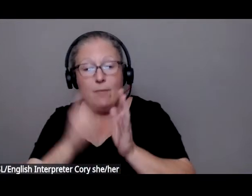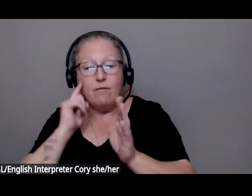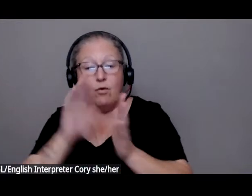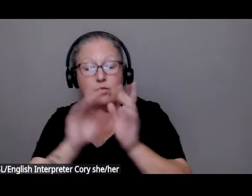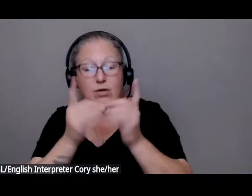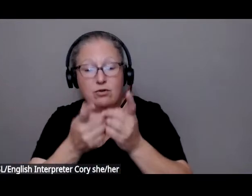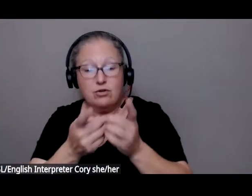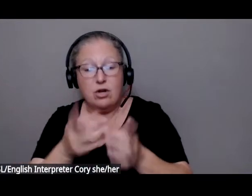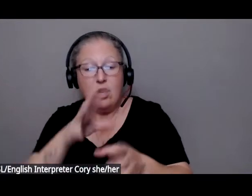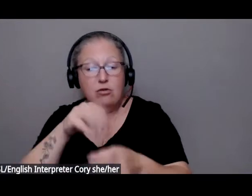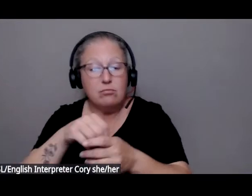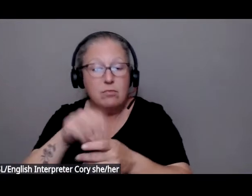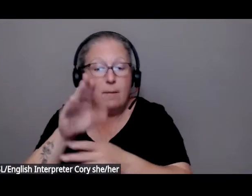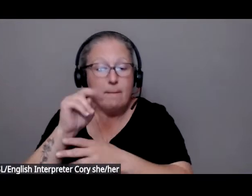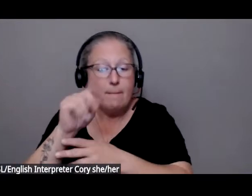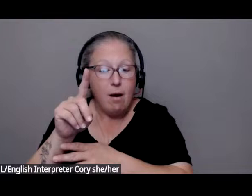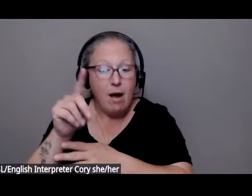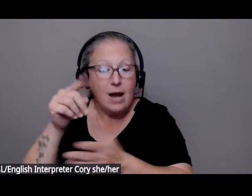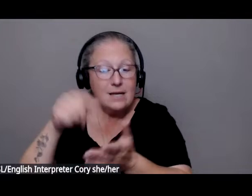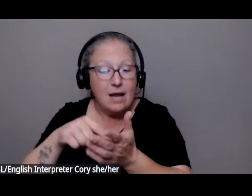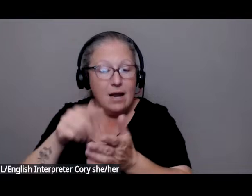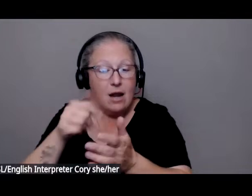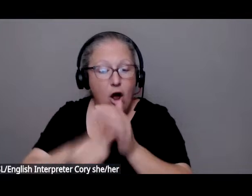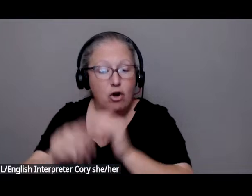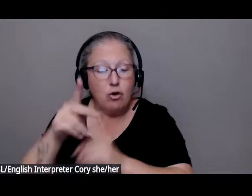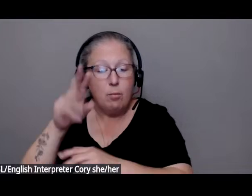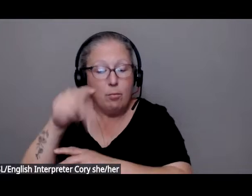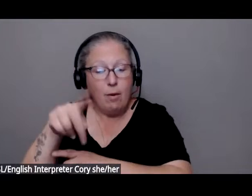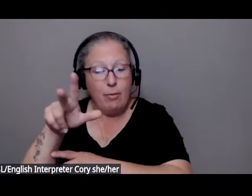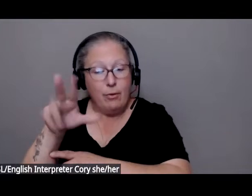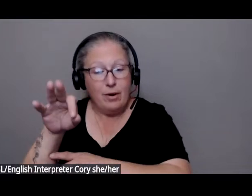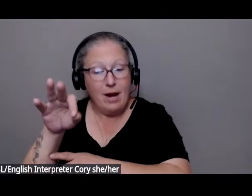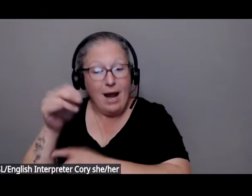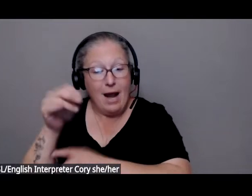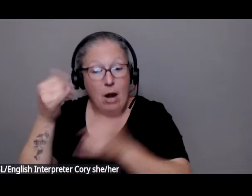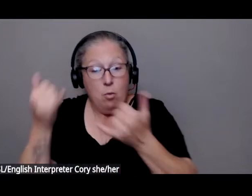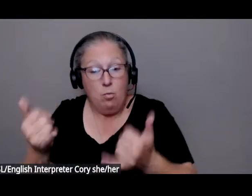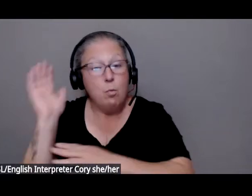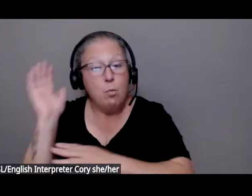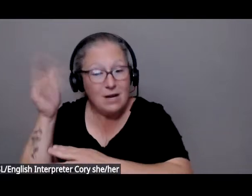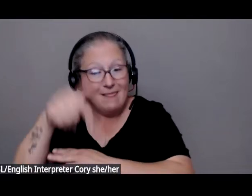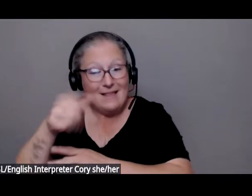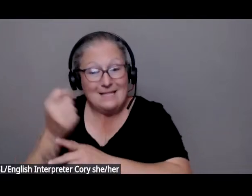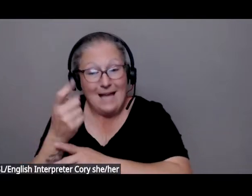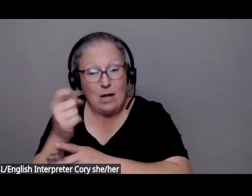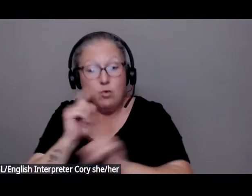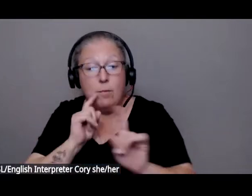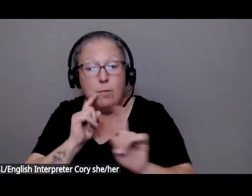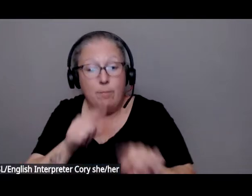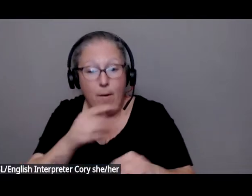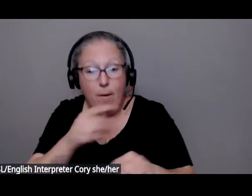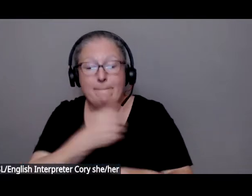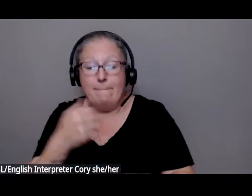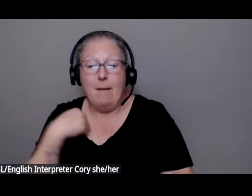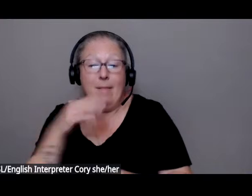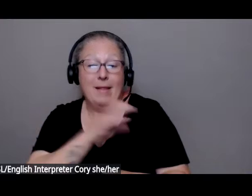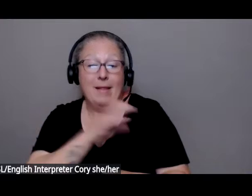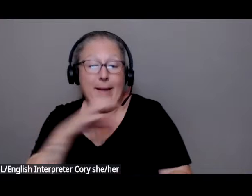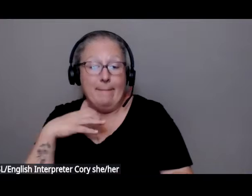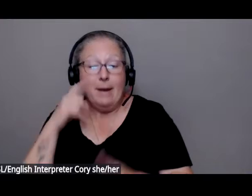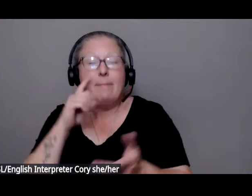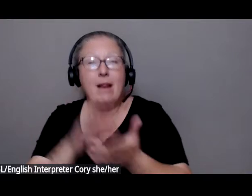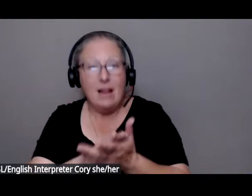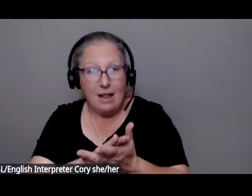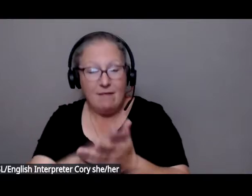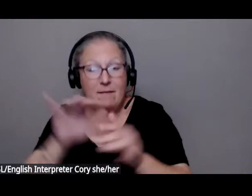bonded indebtedness under Prop 39. And with the presentation of this annual report, the members of the committee believe